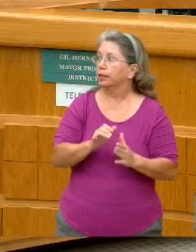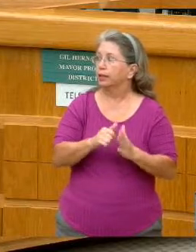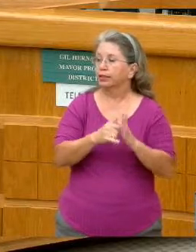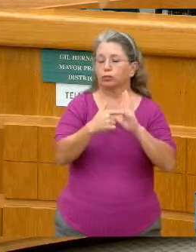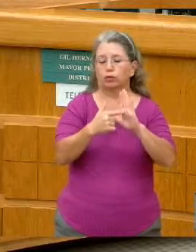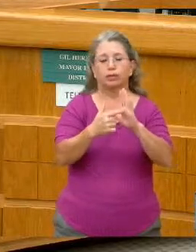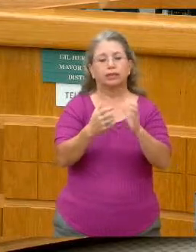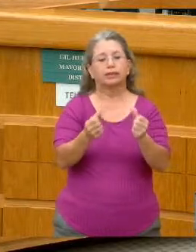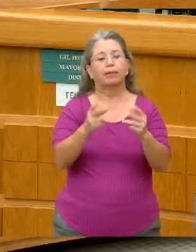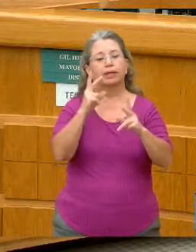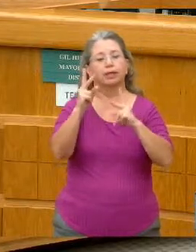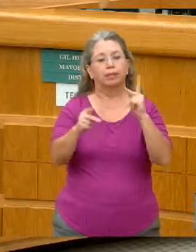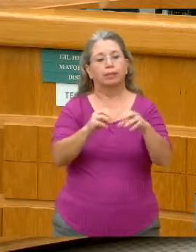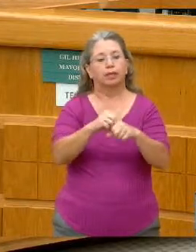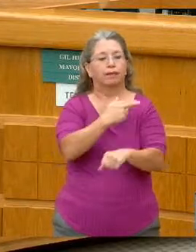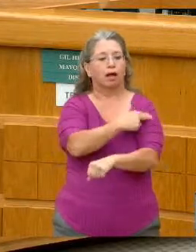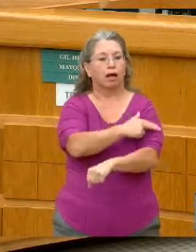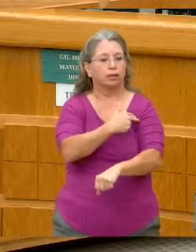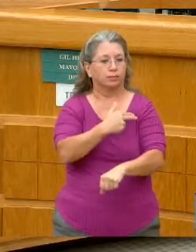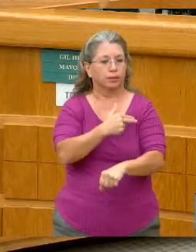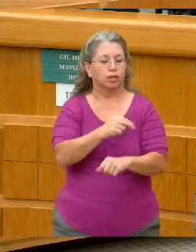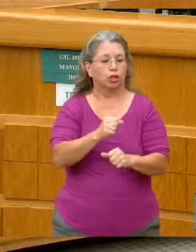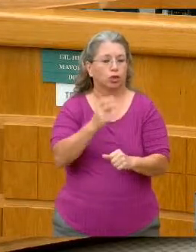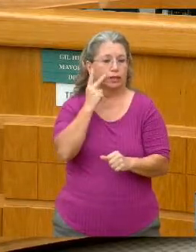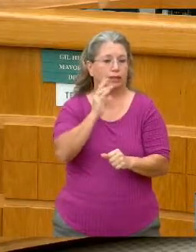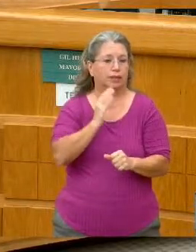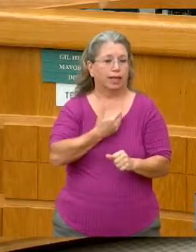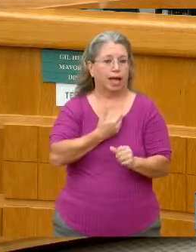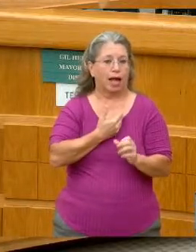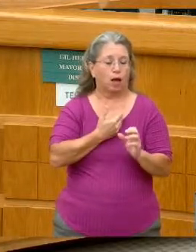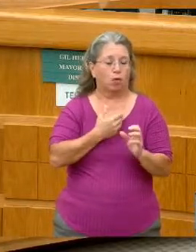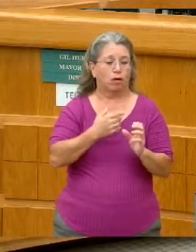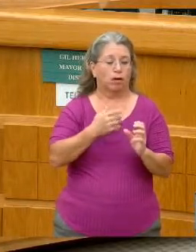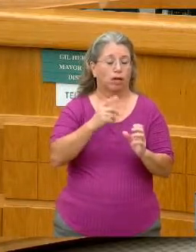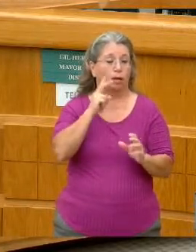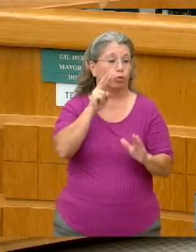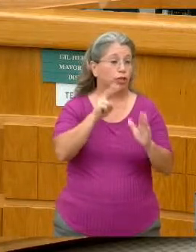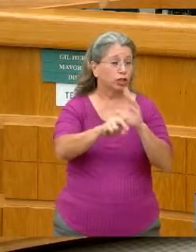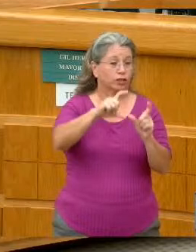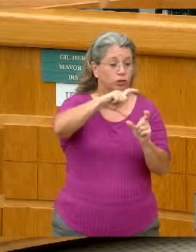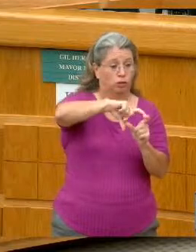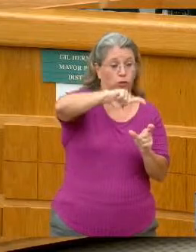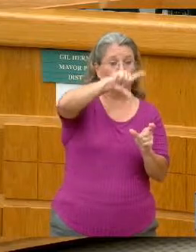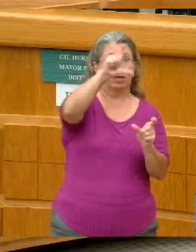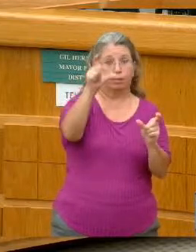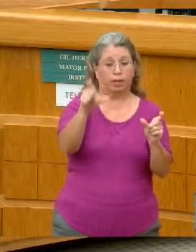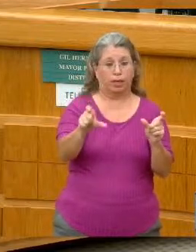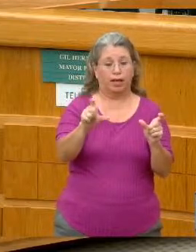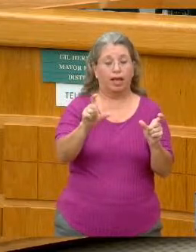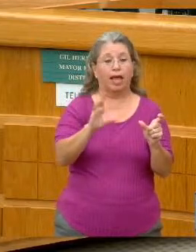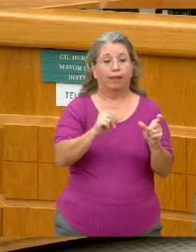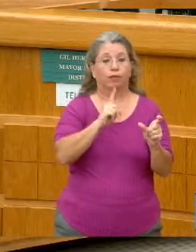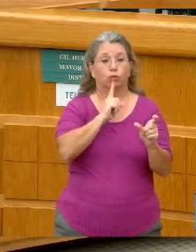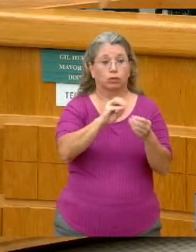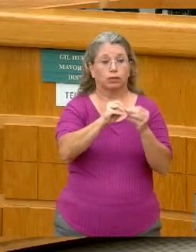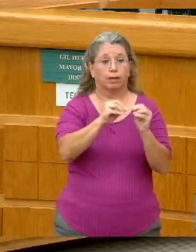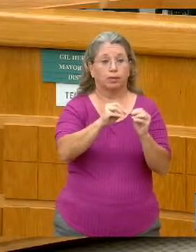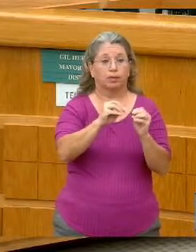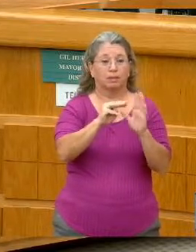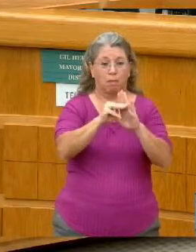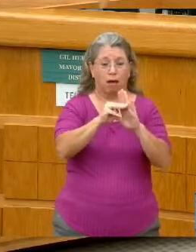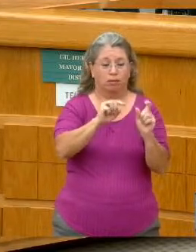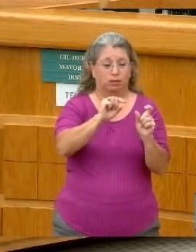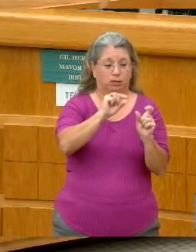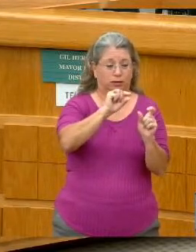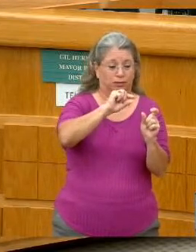one day. And you can see that those points fit the model, or the model fits the points fairly well. We haven't changed the parameterization of this model for